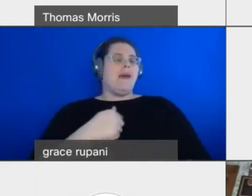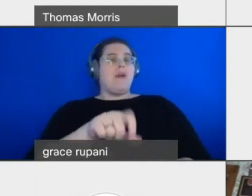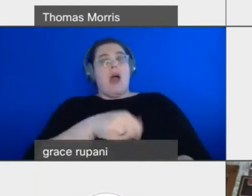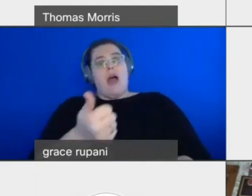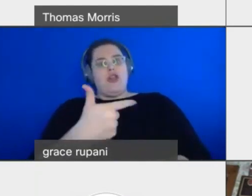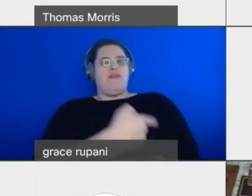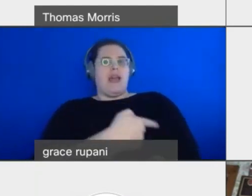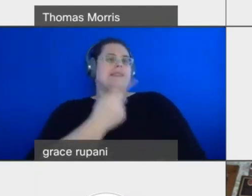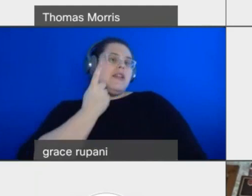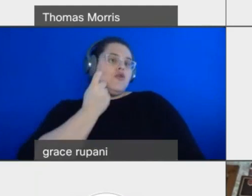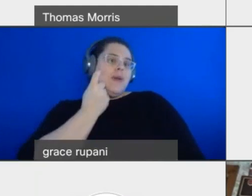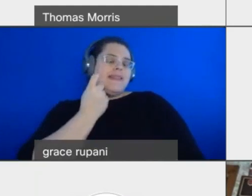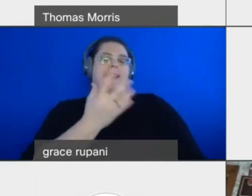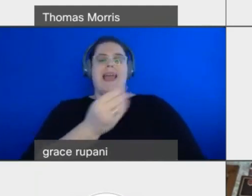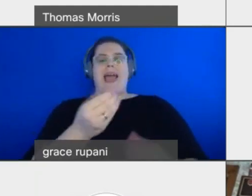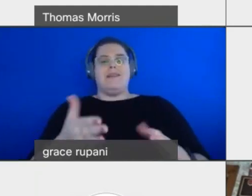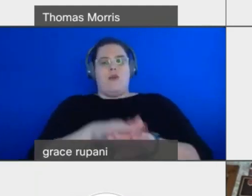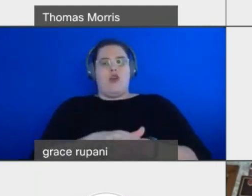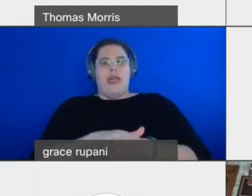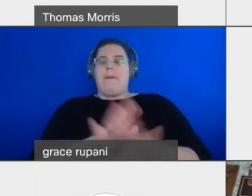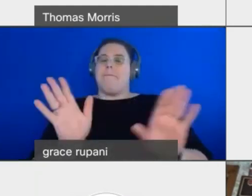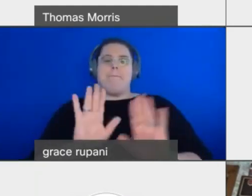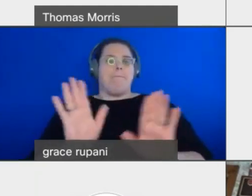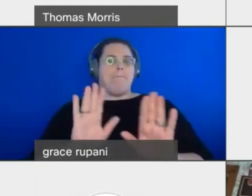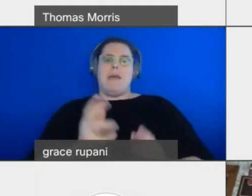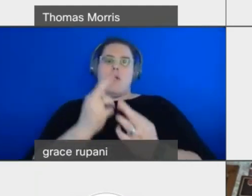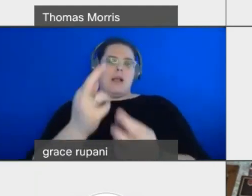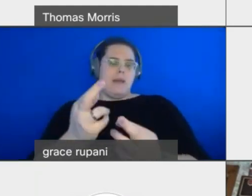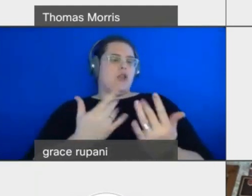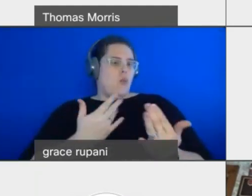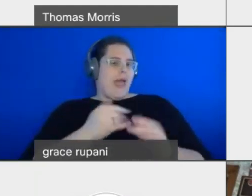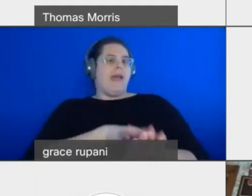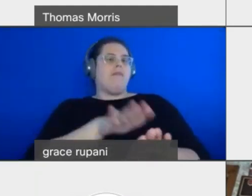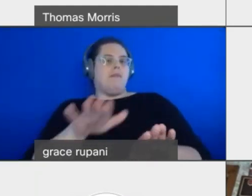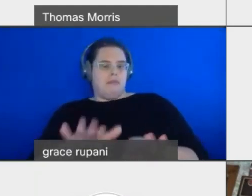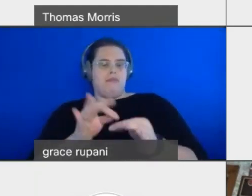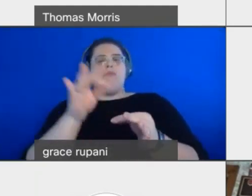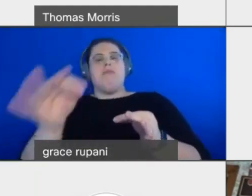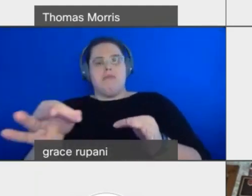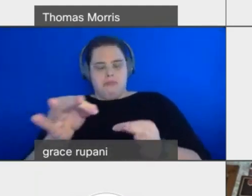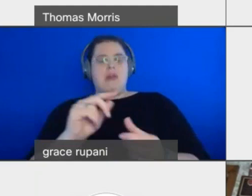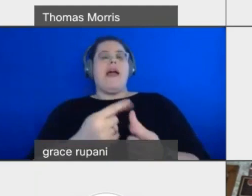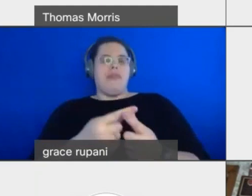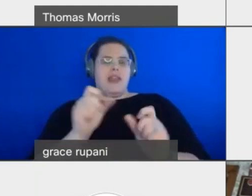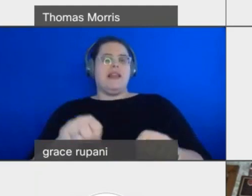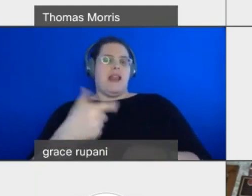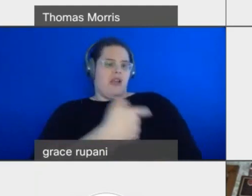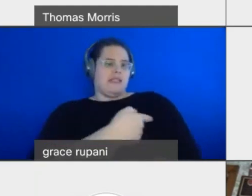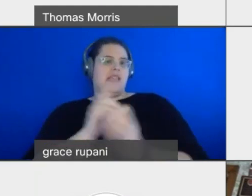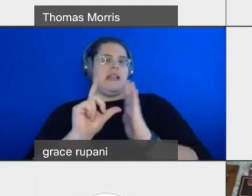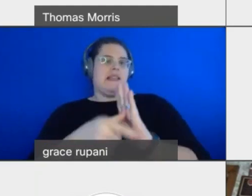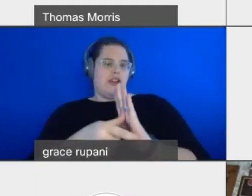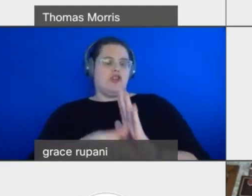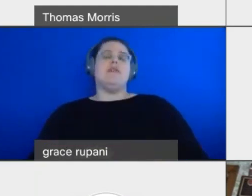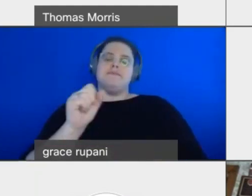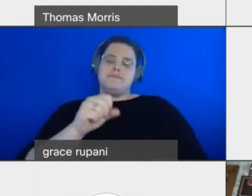two and it was recommended that they not get both at the same time. So yes, we are following up, and between